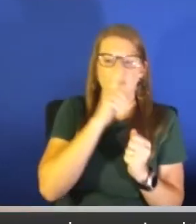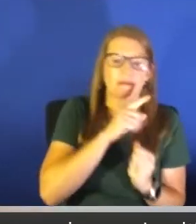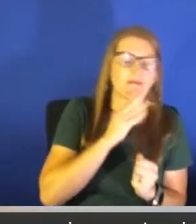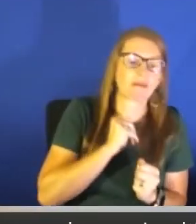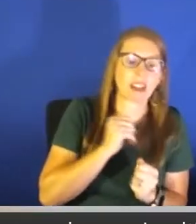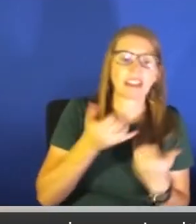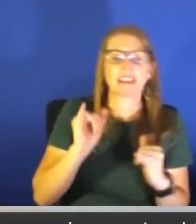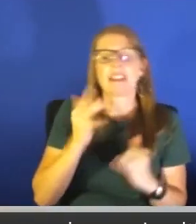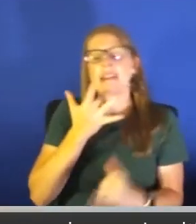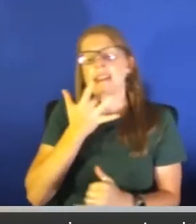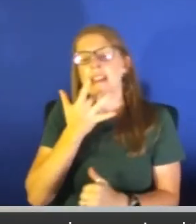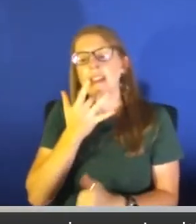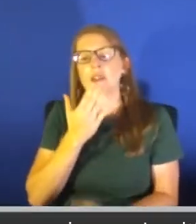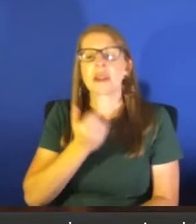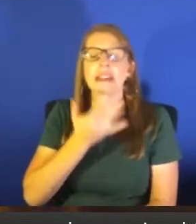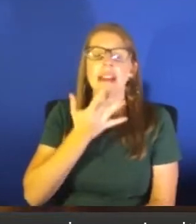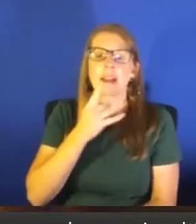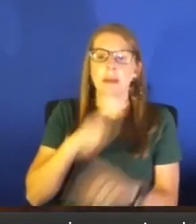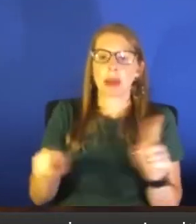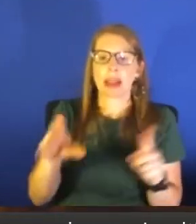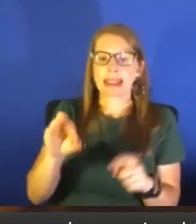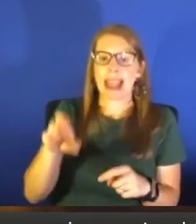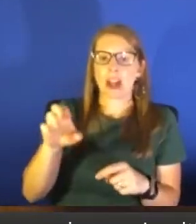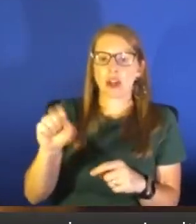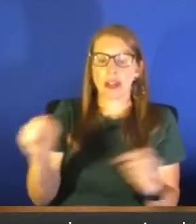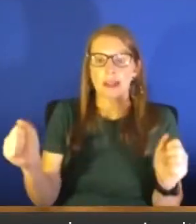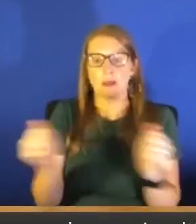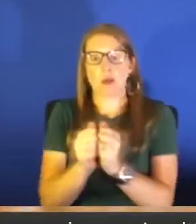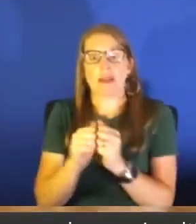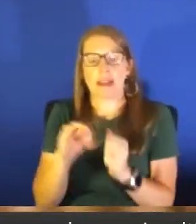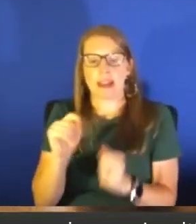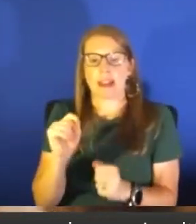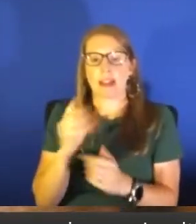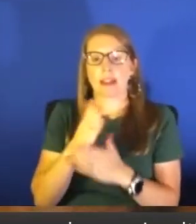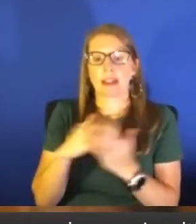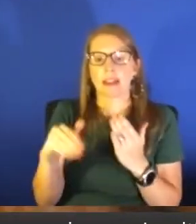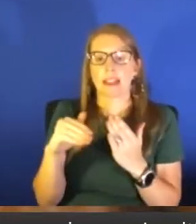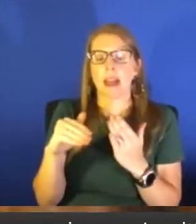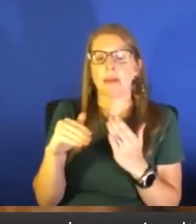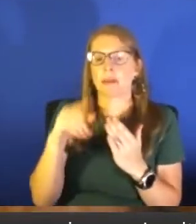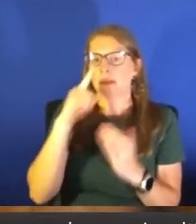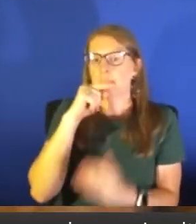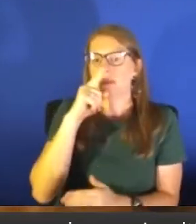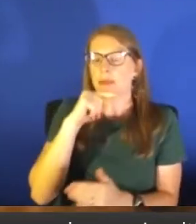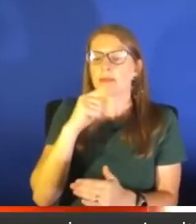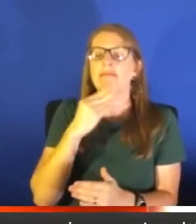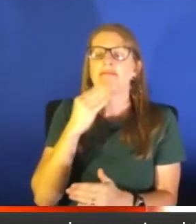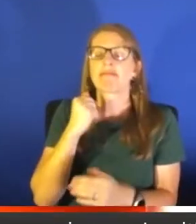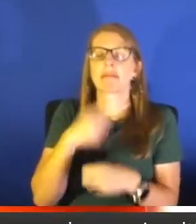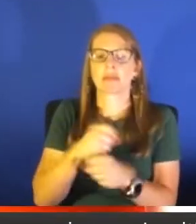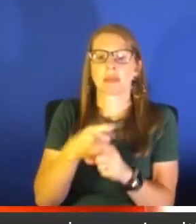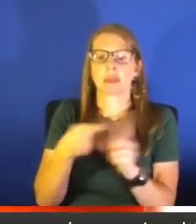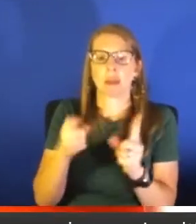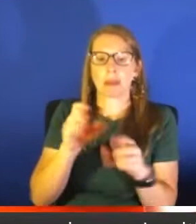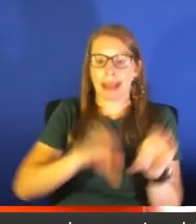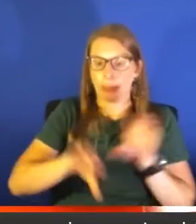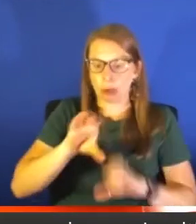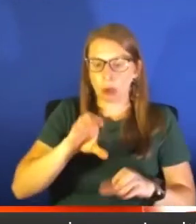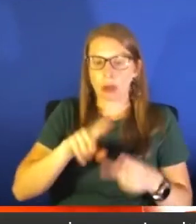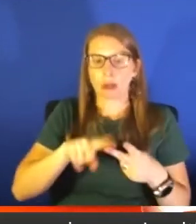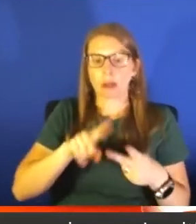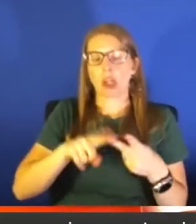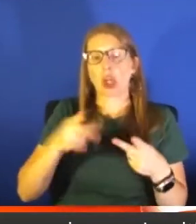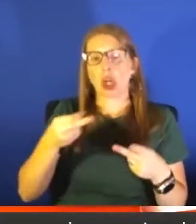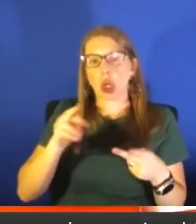have that sweet taste, but not all the calories that come with it. And some of these artificial sweeteners are made from chemicals. Some of them come from herbs